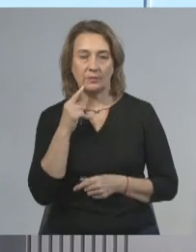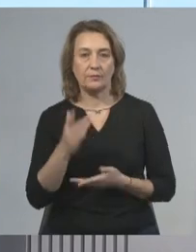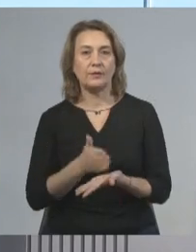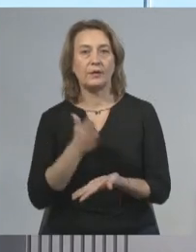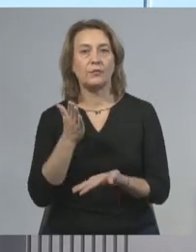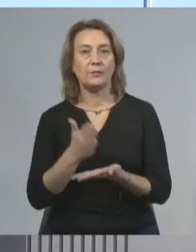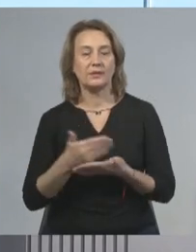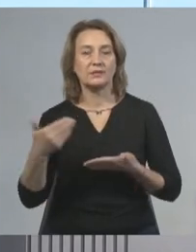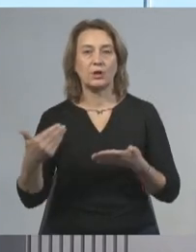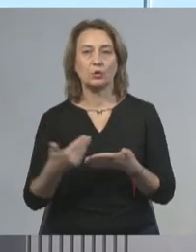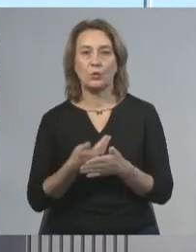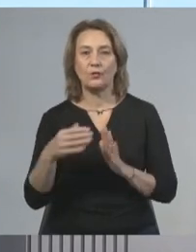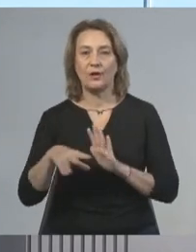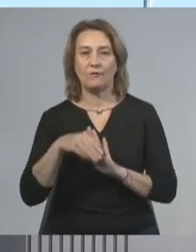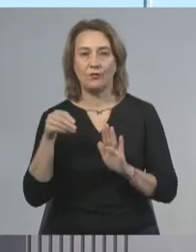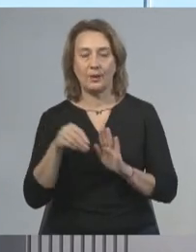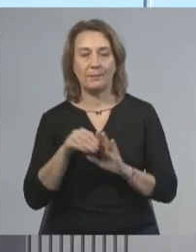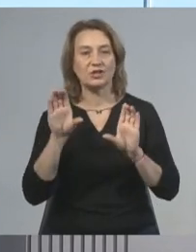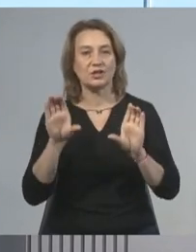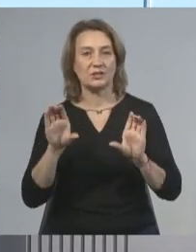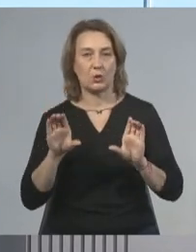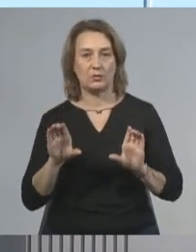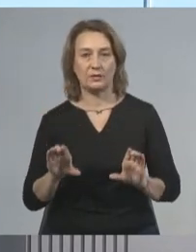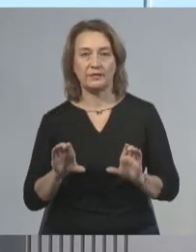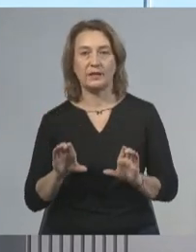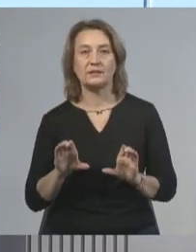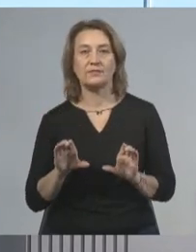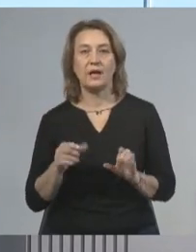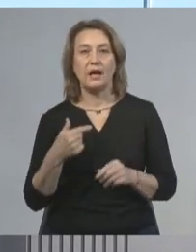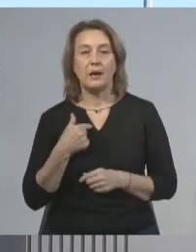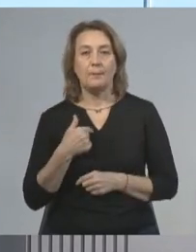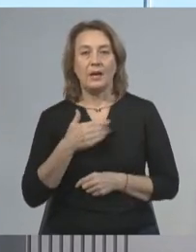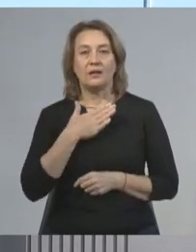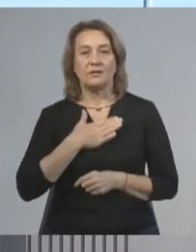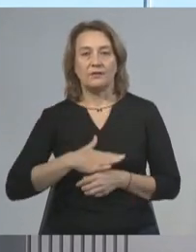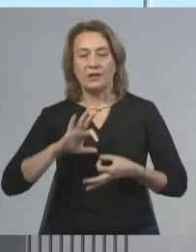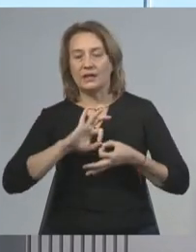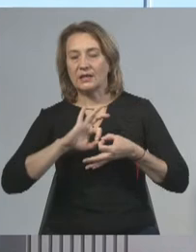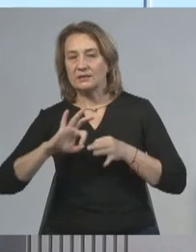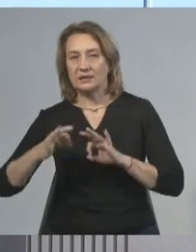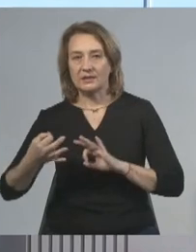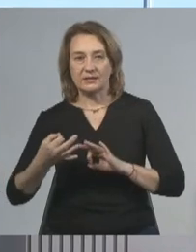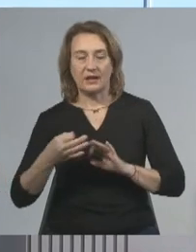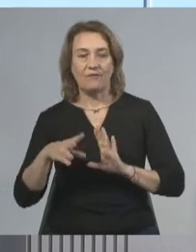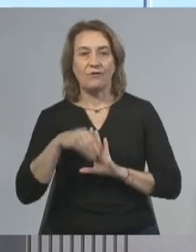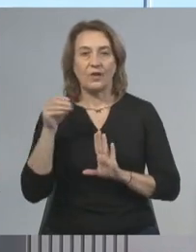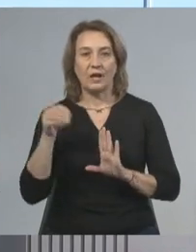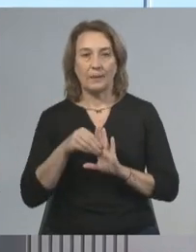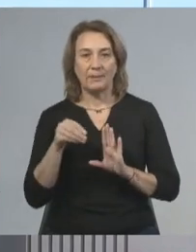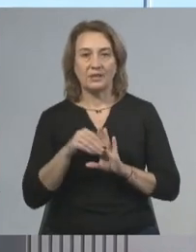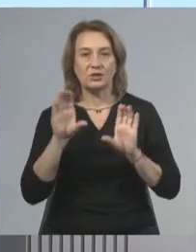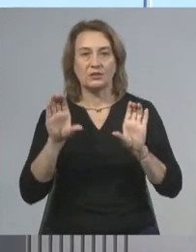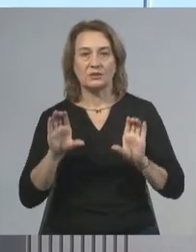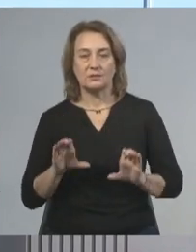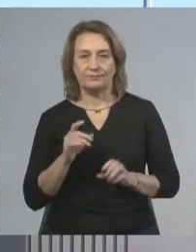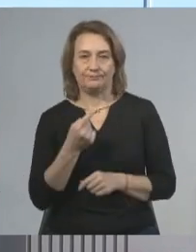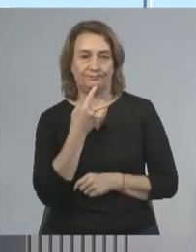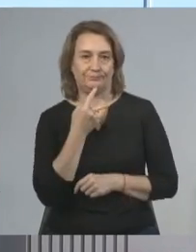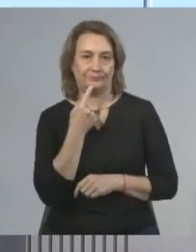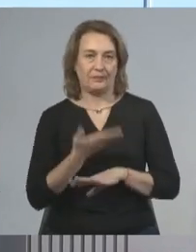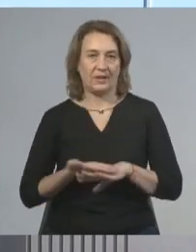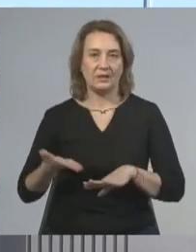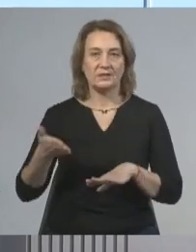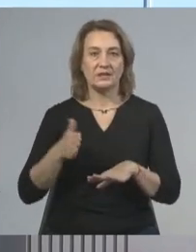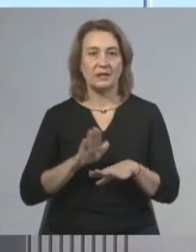because we have a new election code we have quite a complicated election code it's